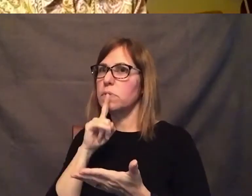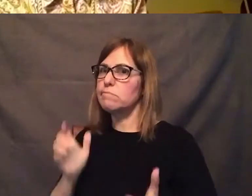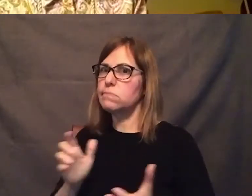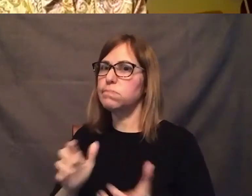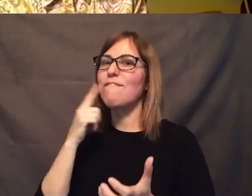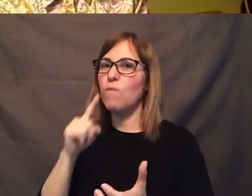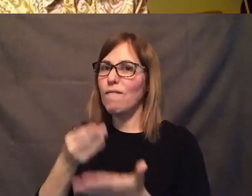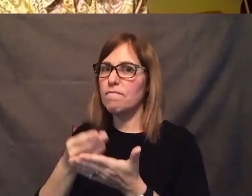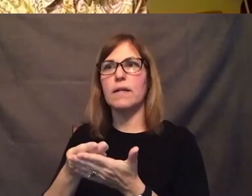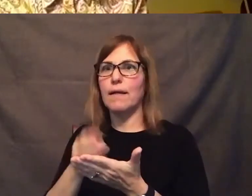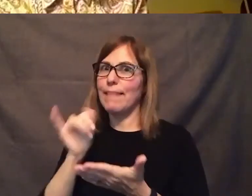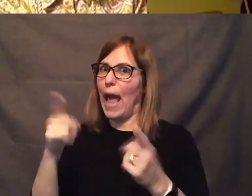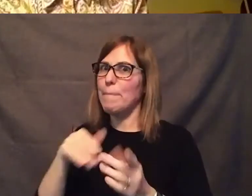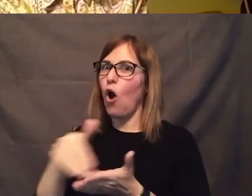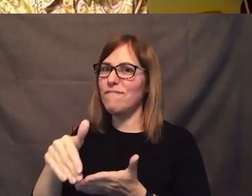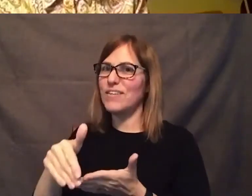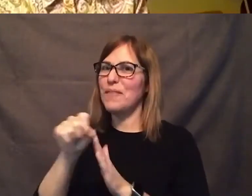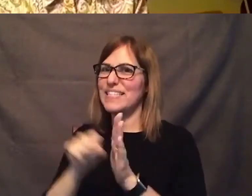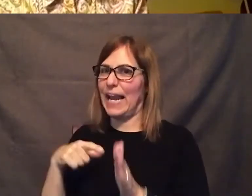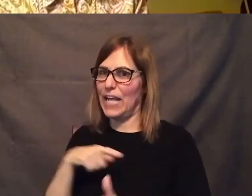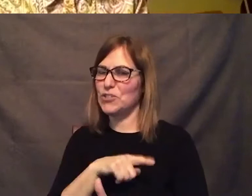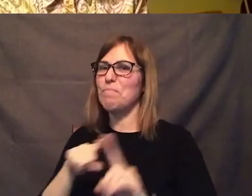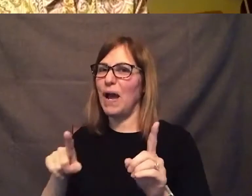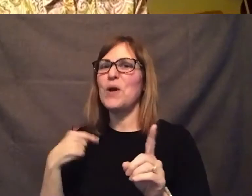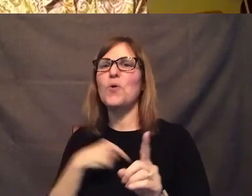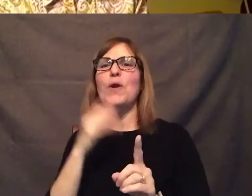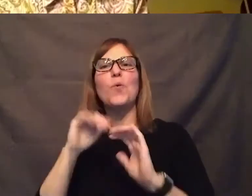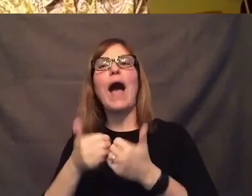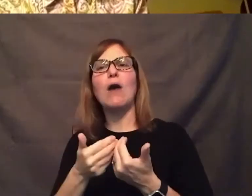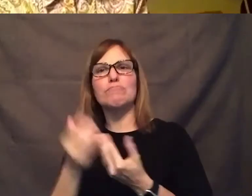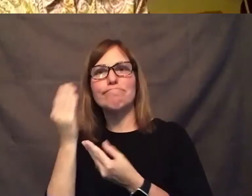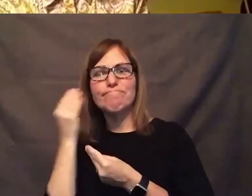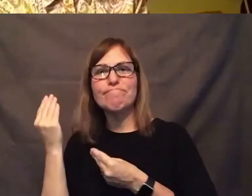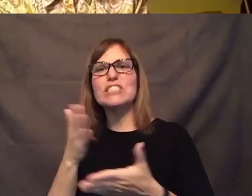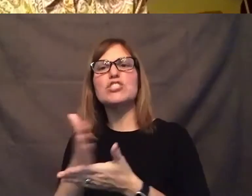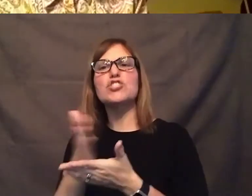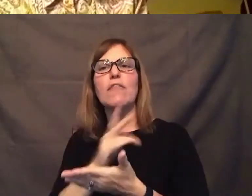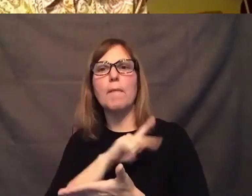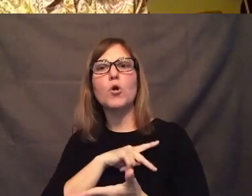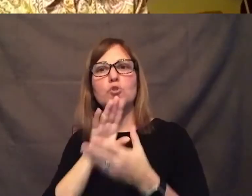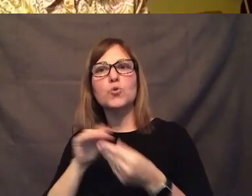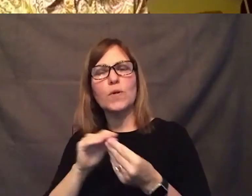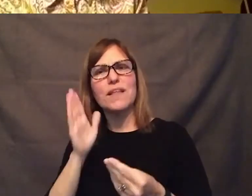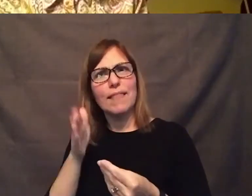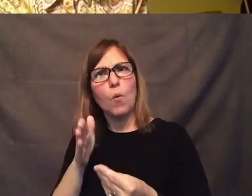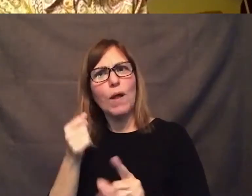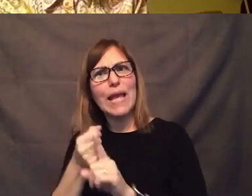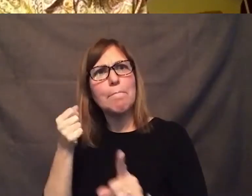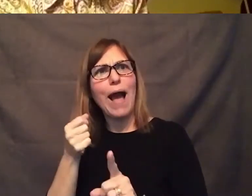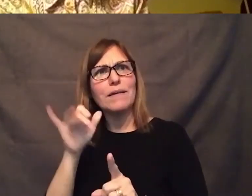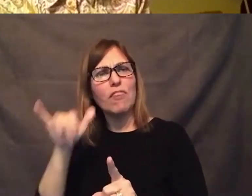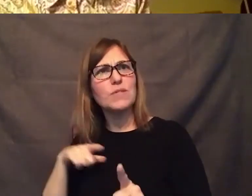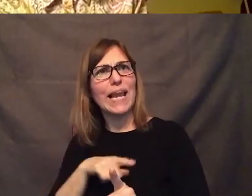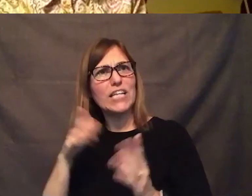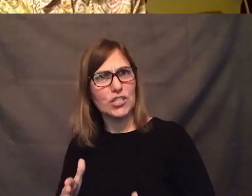legislature. And we knew how to tell the personal stories that really do affect positively the legislators. So we've